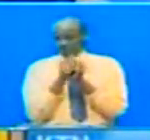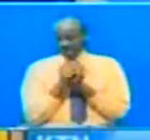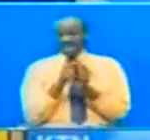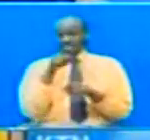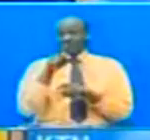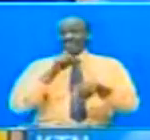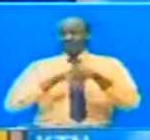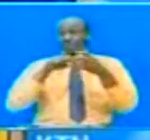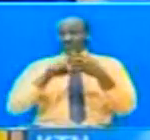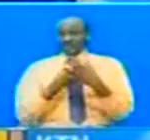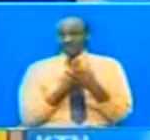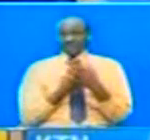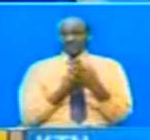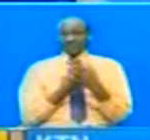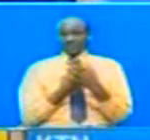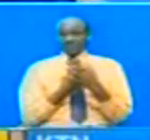the beginning